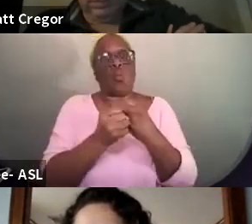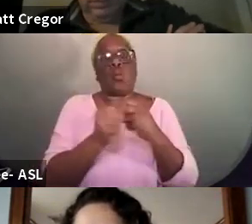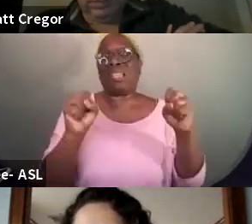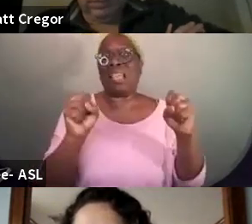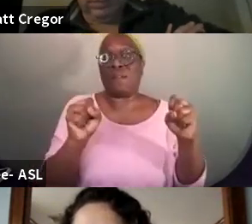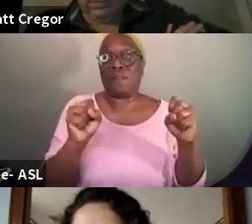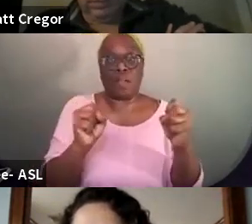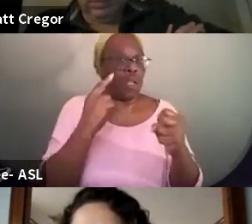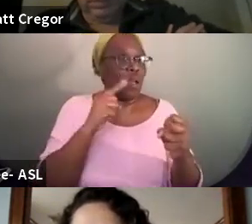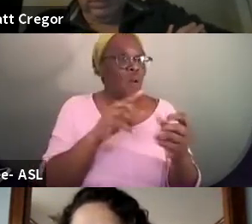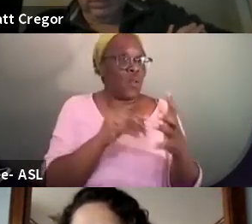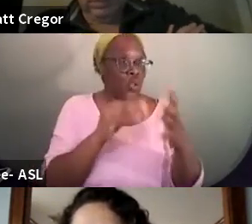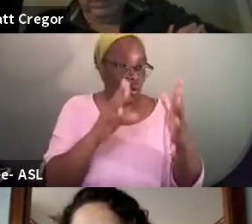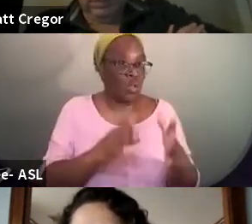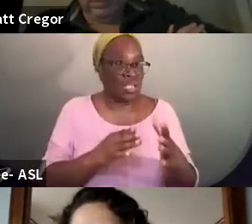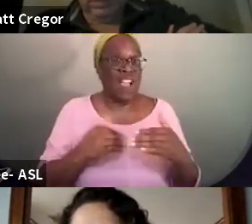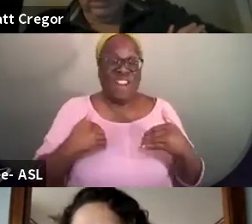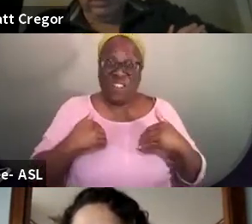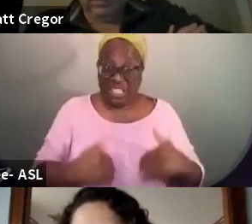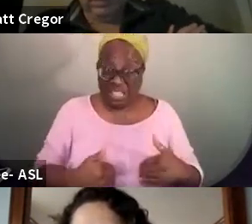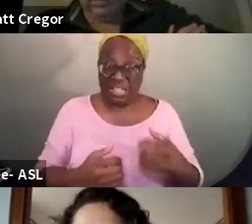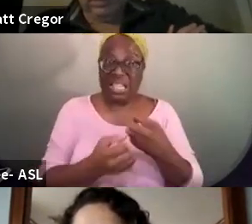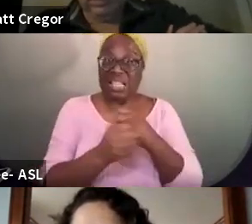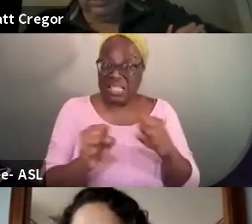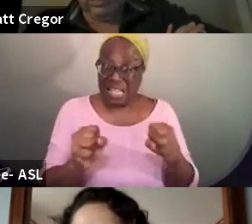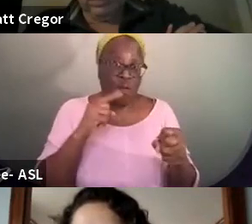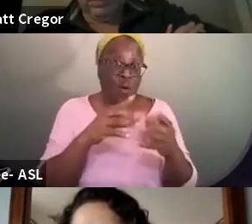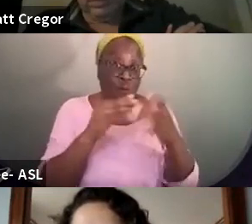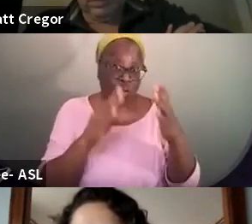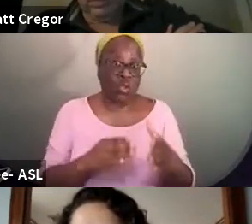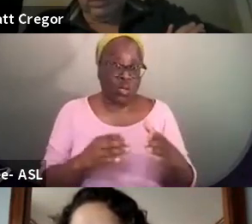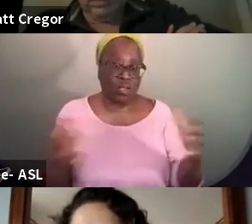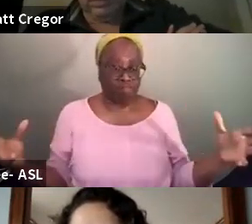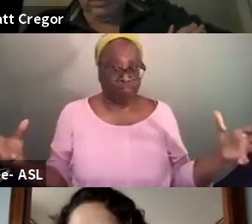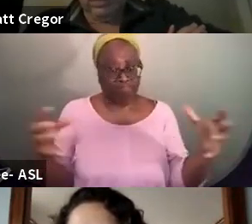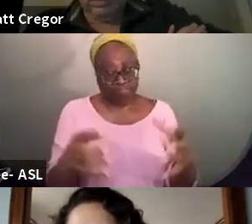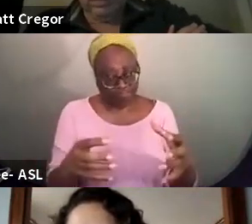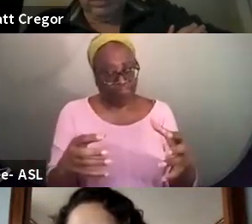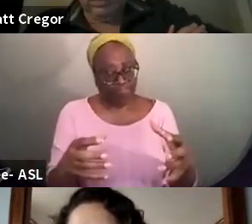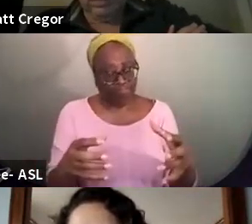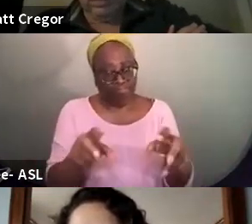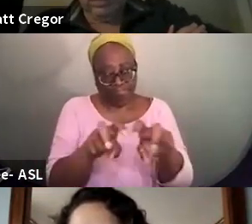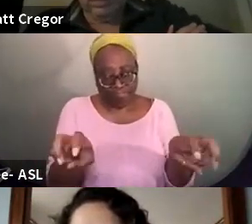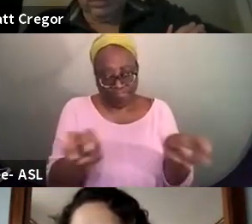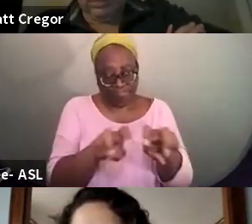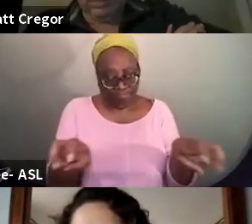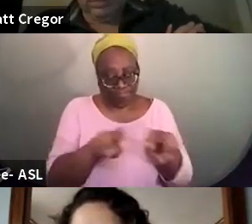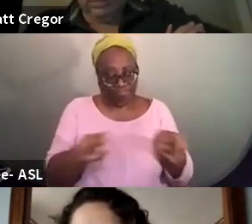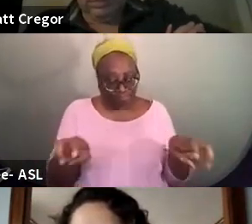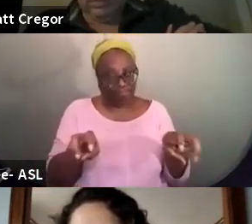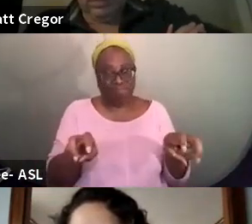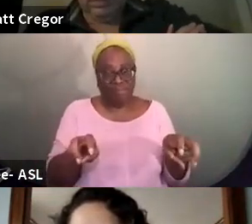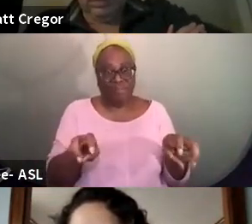for students, literally physically safe for students to sit in the Heinz Convention Center or in